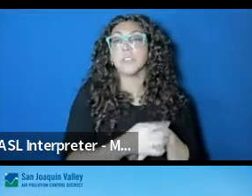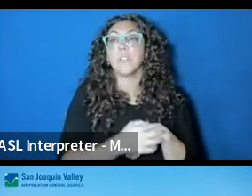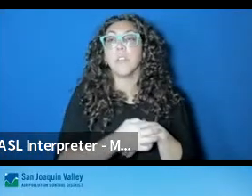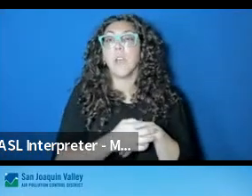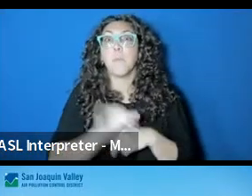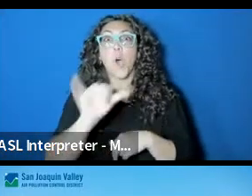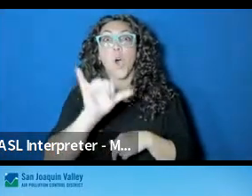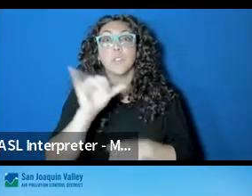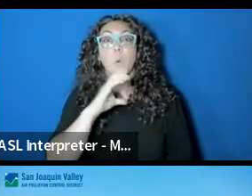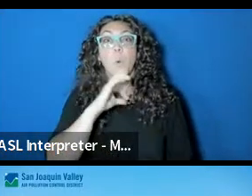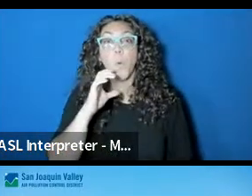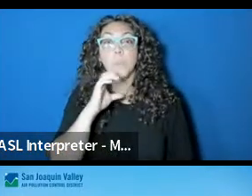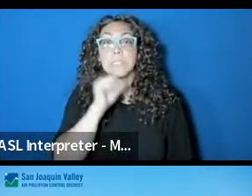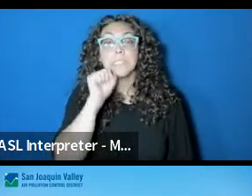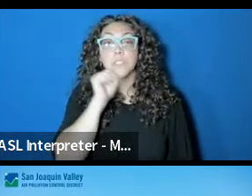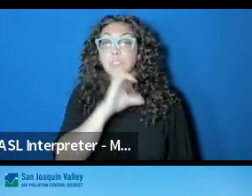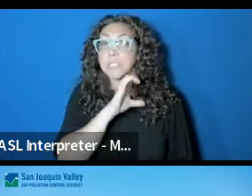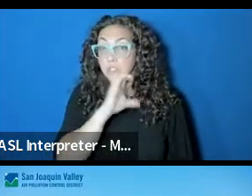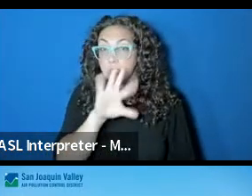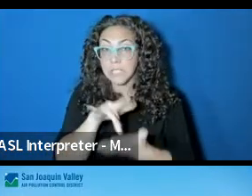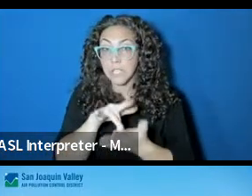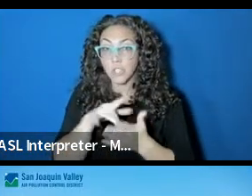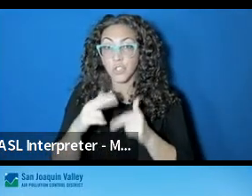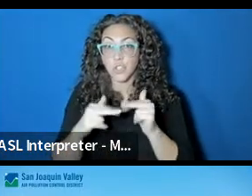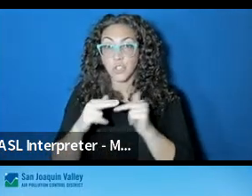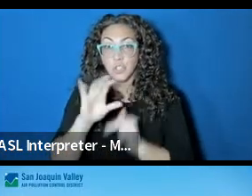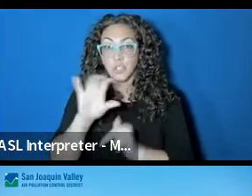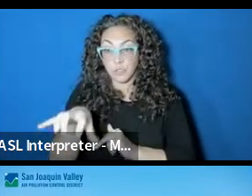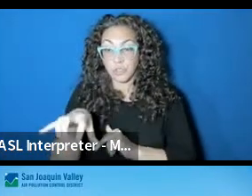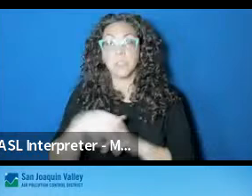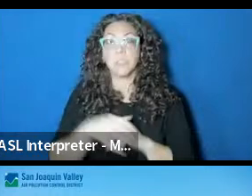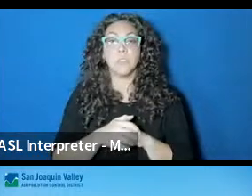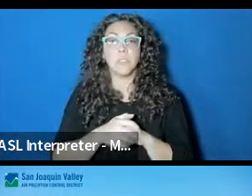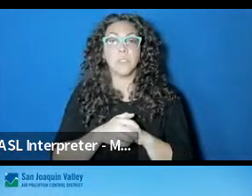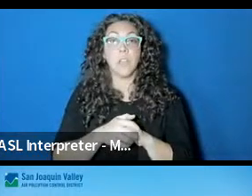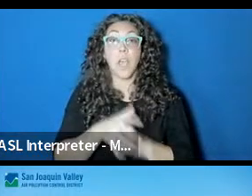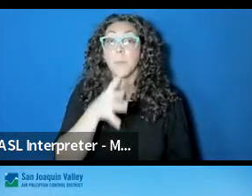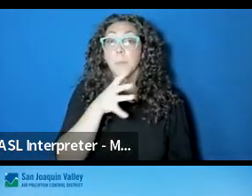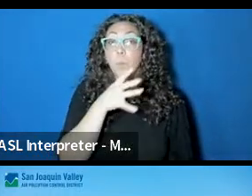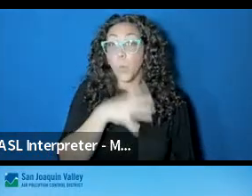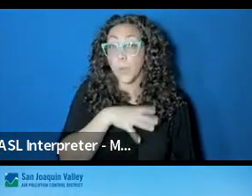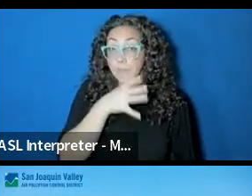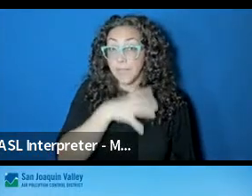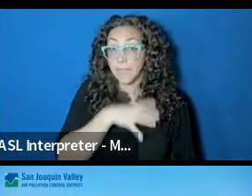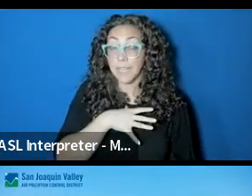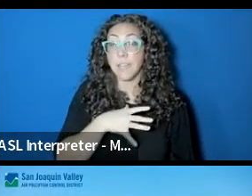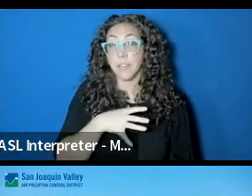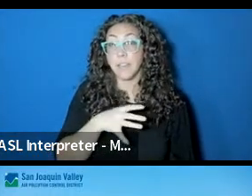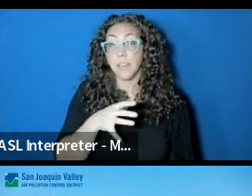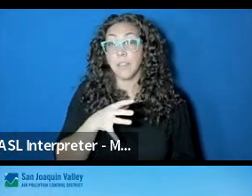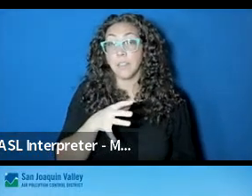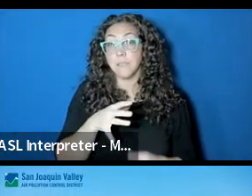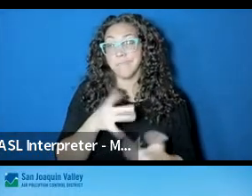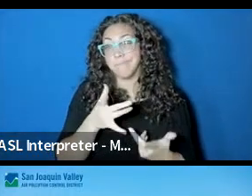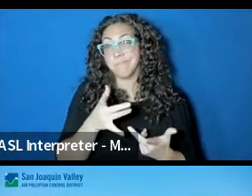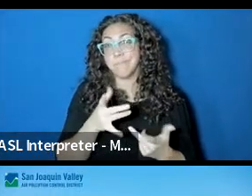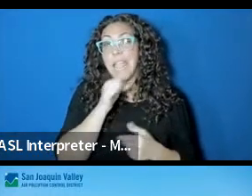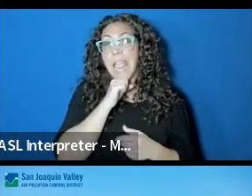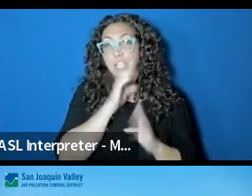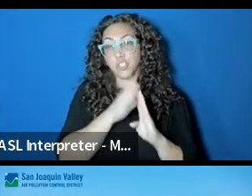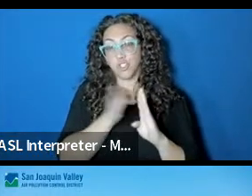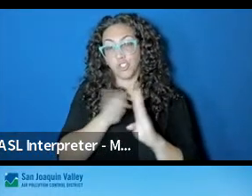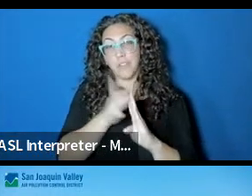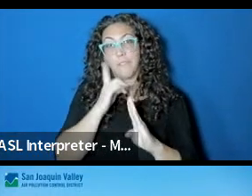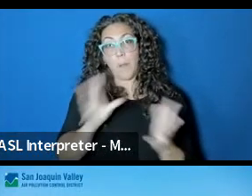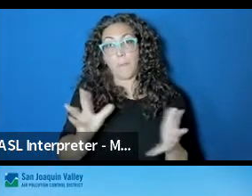So students and seniors, and then women of birthing age are really the most susceptible people to